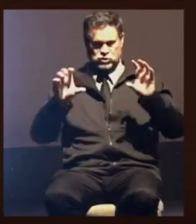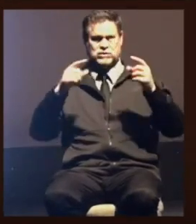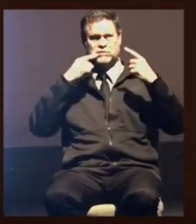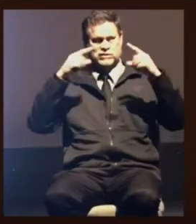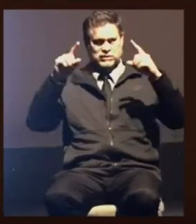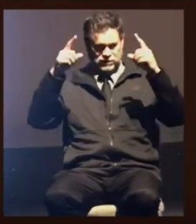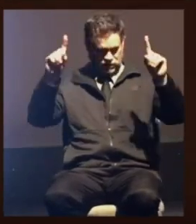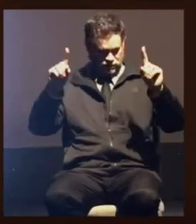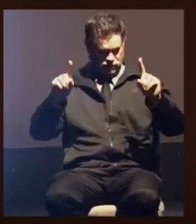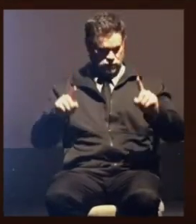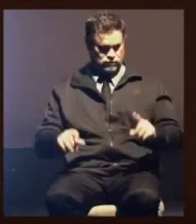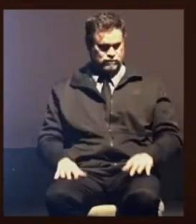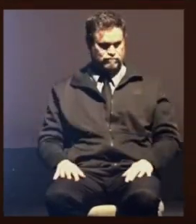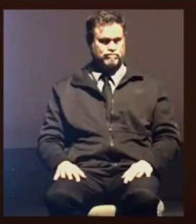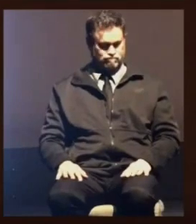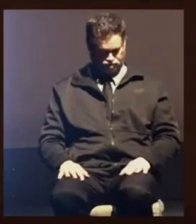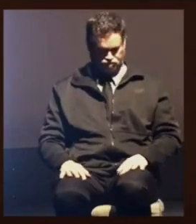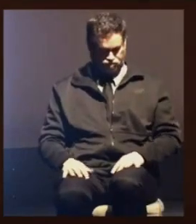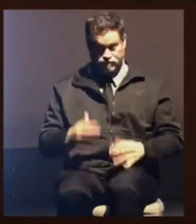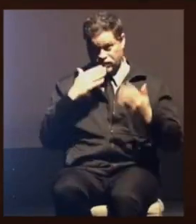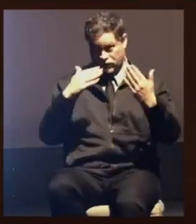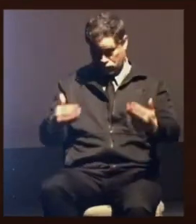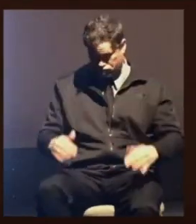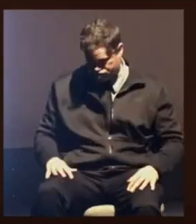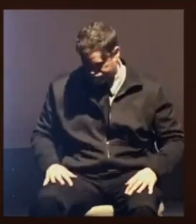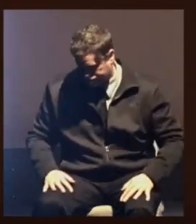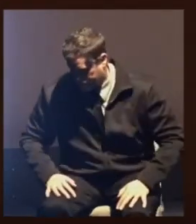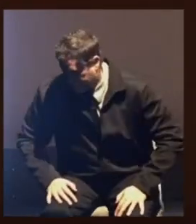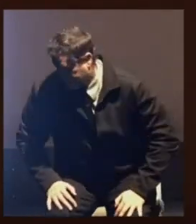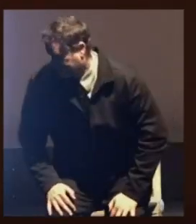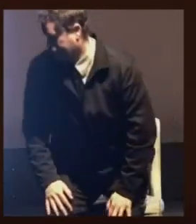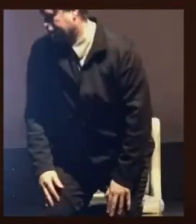successful. Right? Thank you very much.